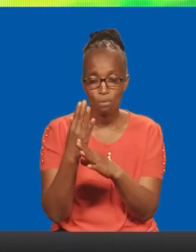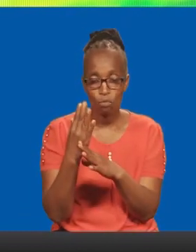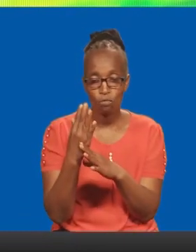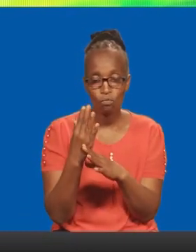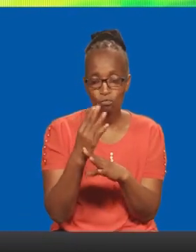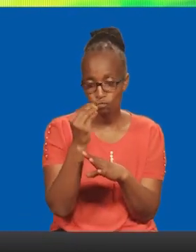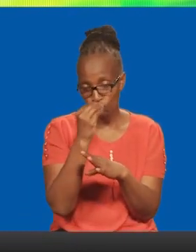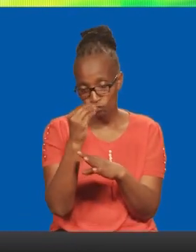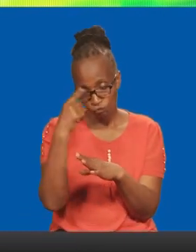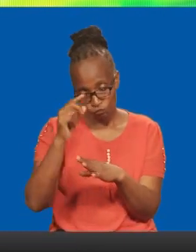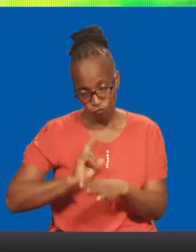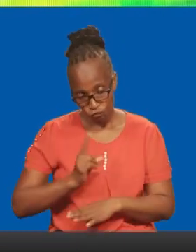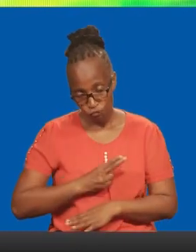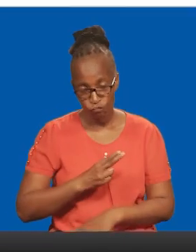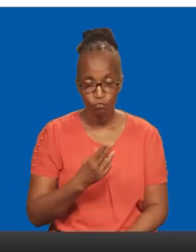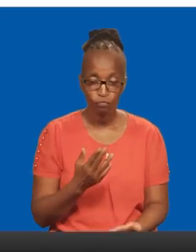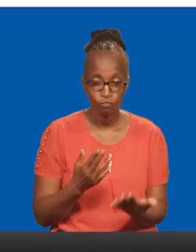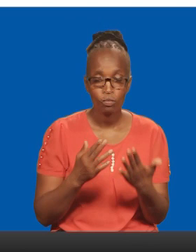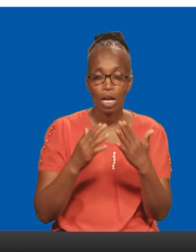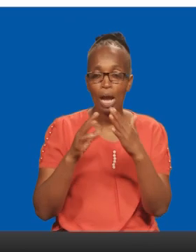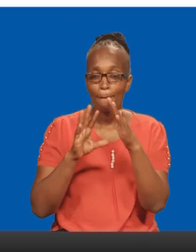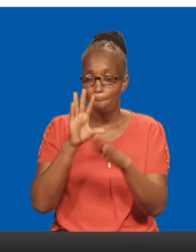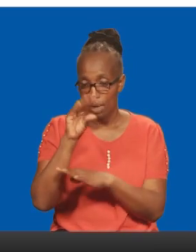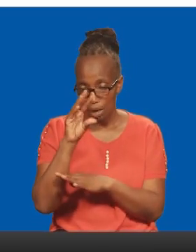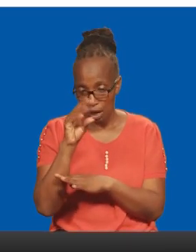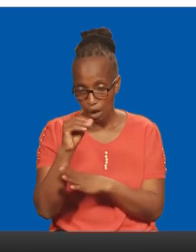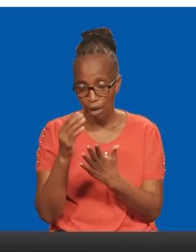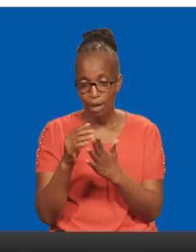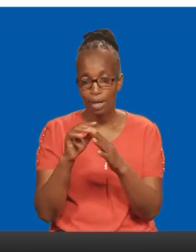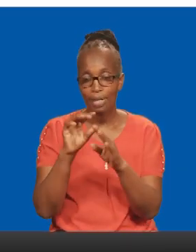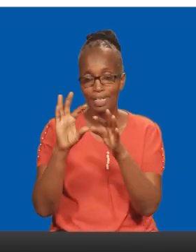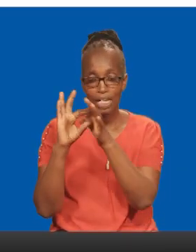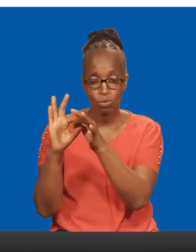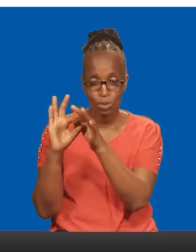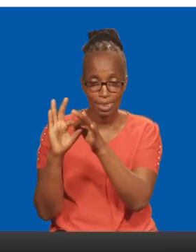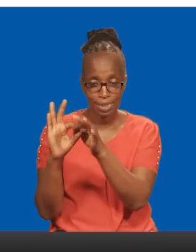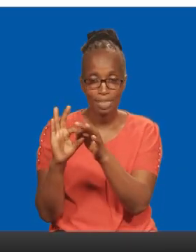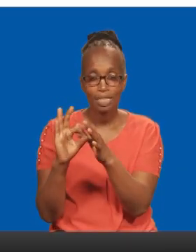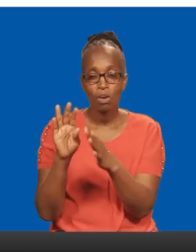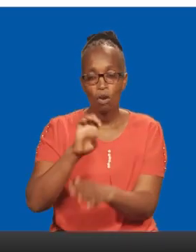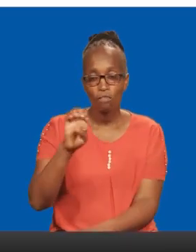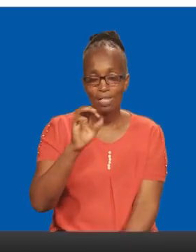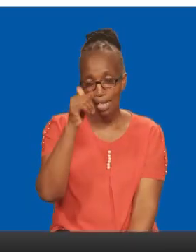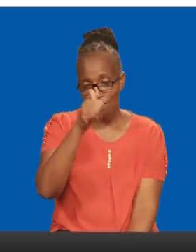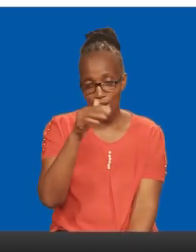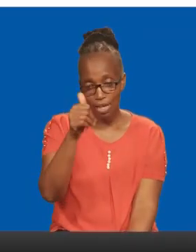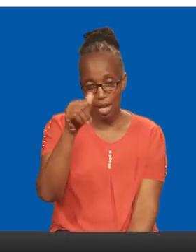food for us as a people. Amezungumza katika kikao cha umoja wa